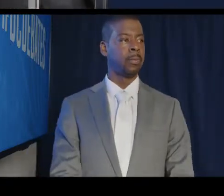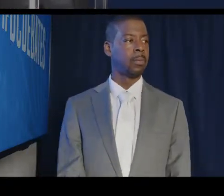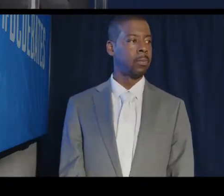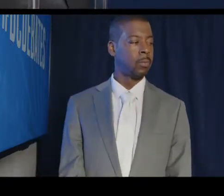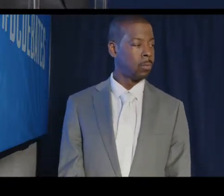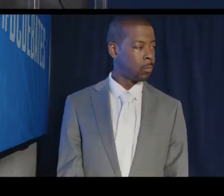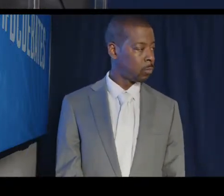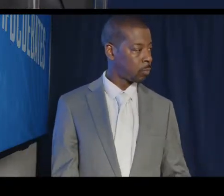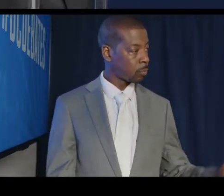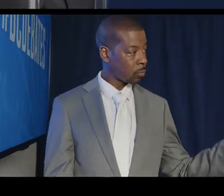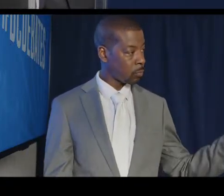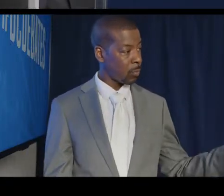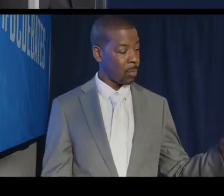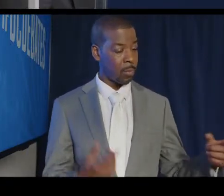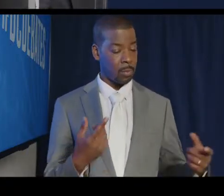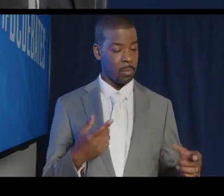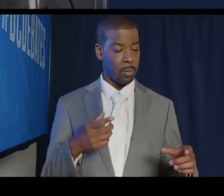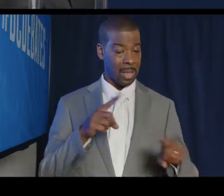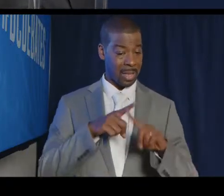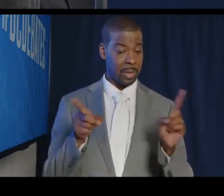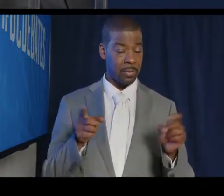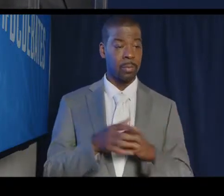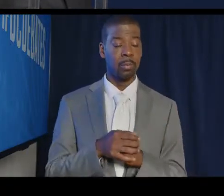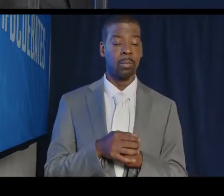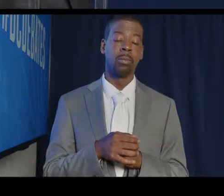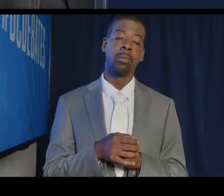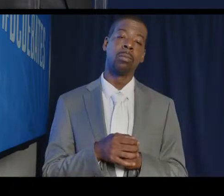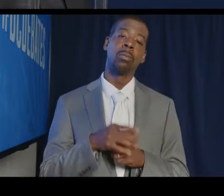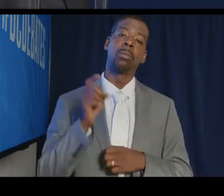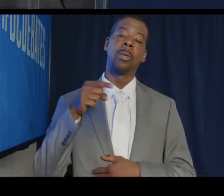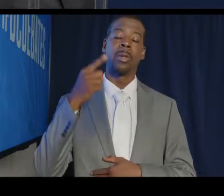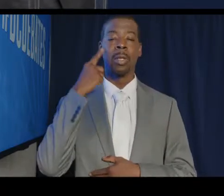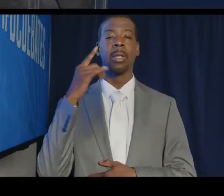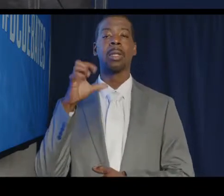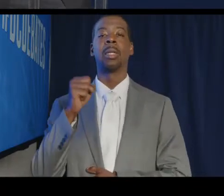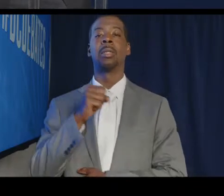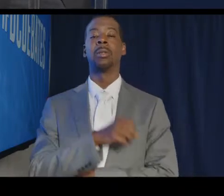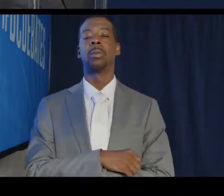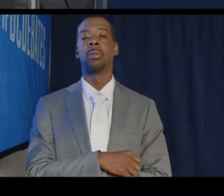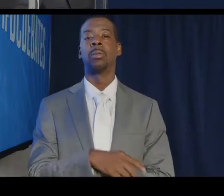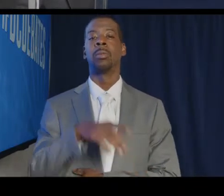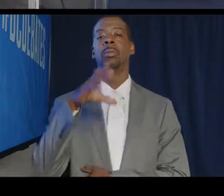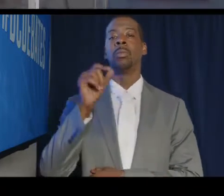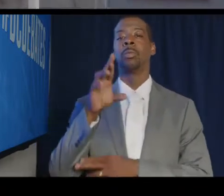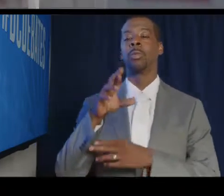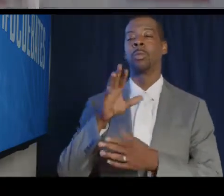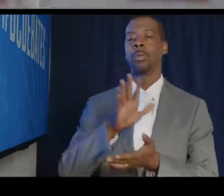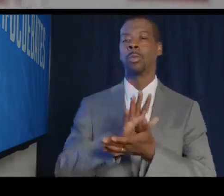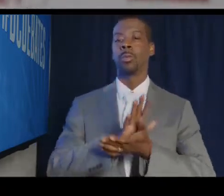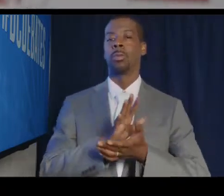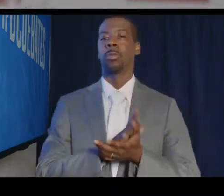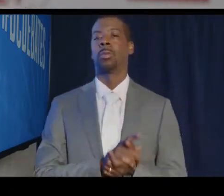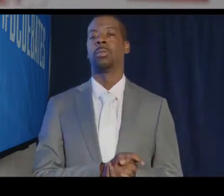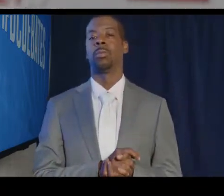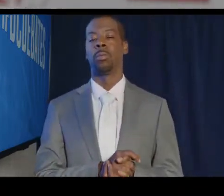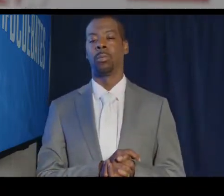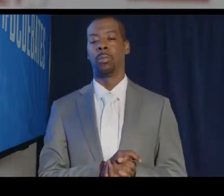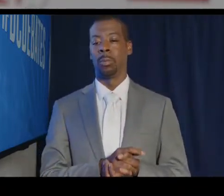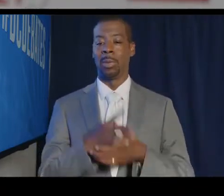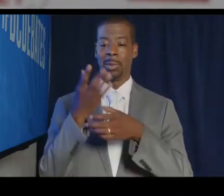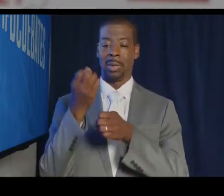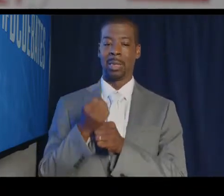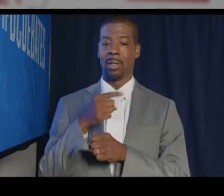do it differently? Yes, we need to do it differently. So charter schools say, give us your public